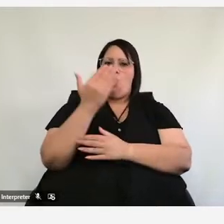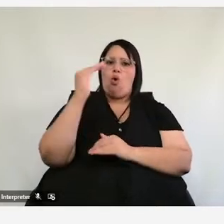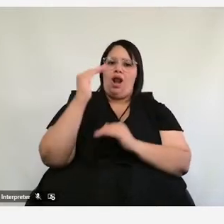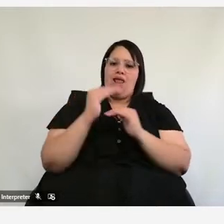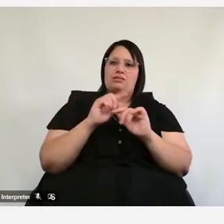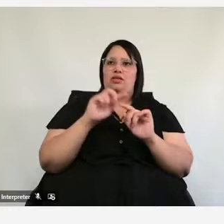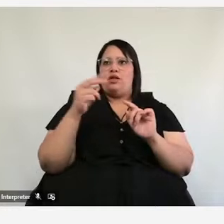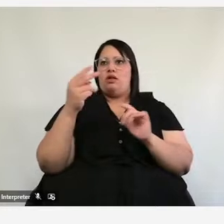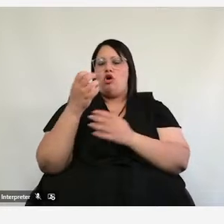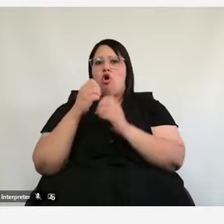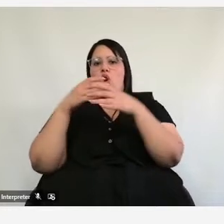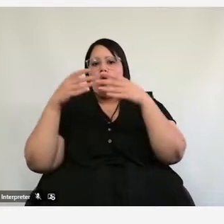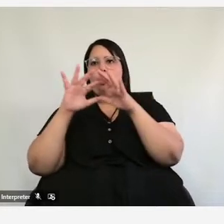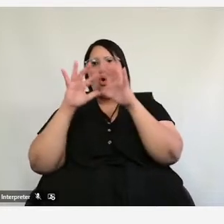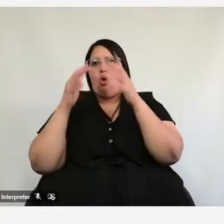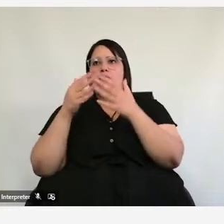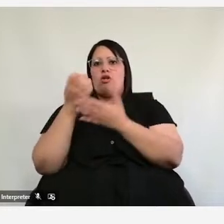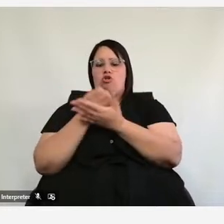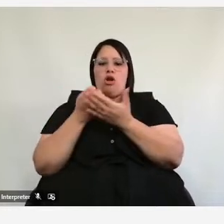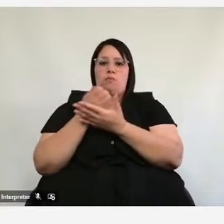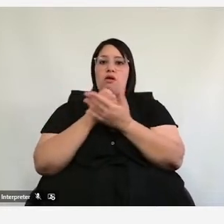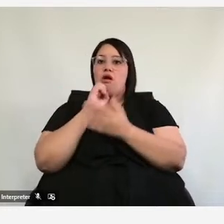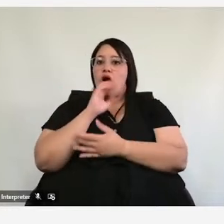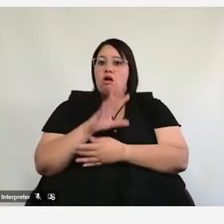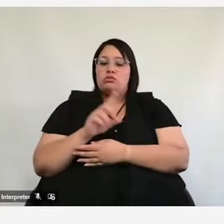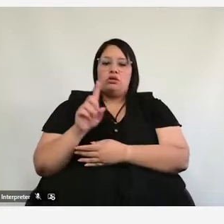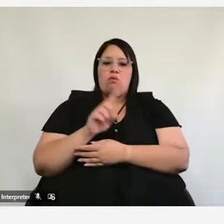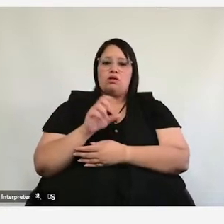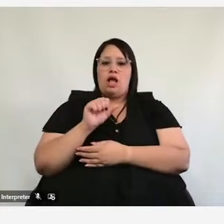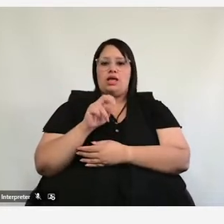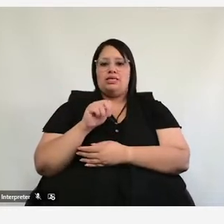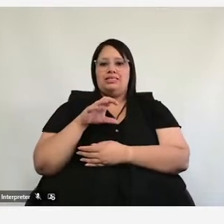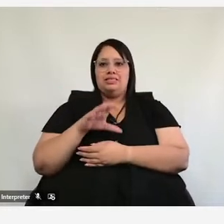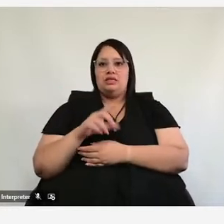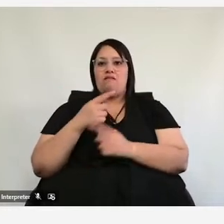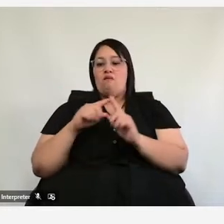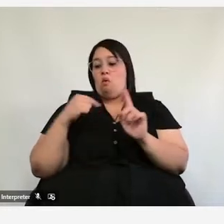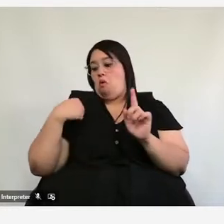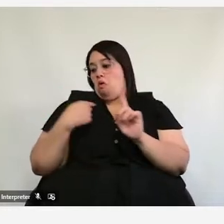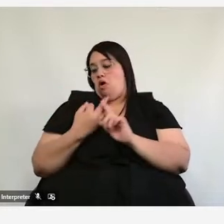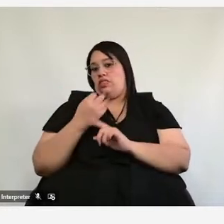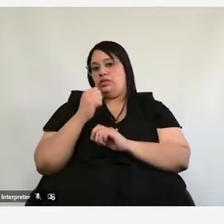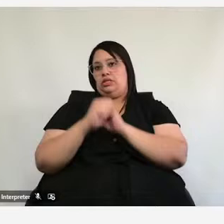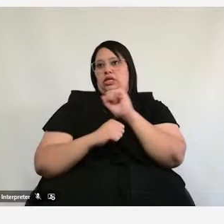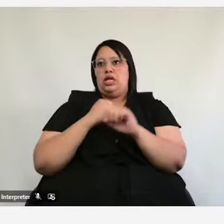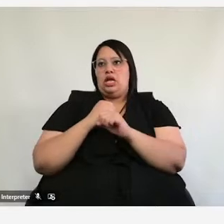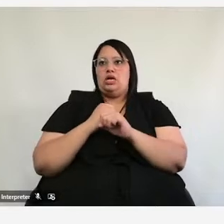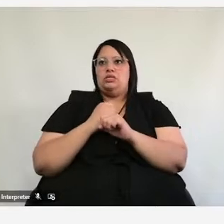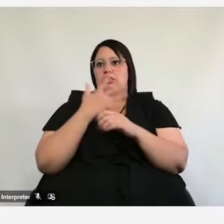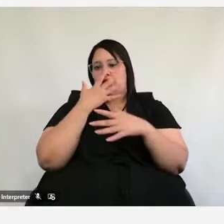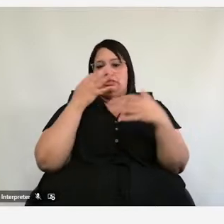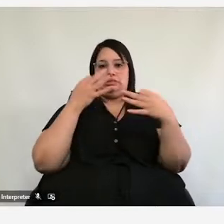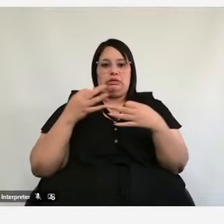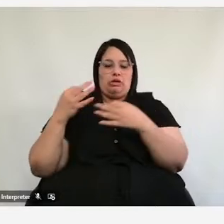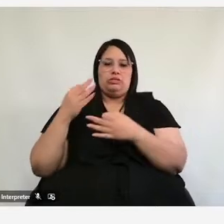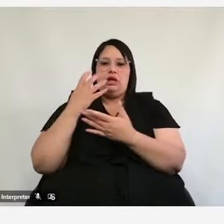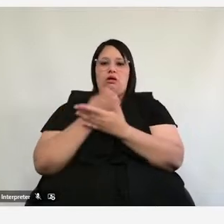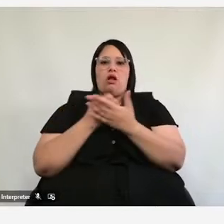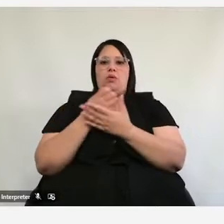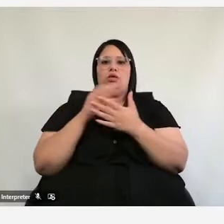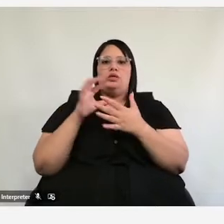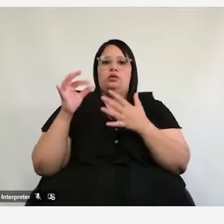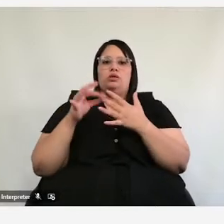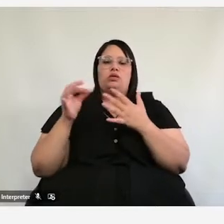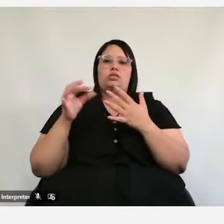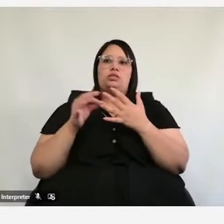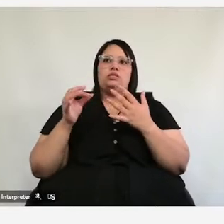global economy? The answer is, of course, the ANC, who over the past 30 years made disastrous economic choices.